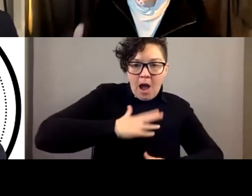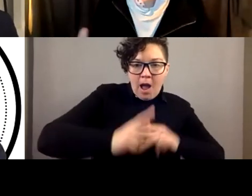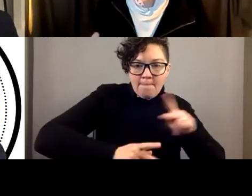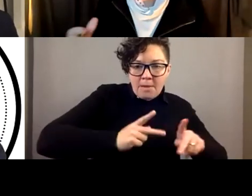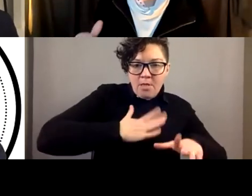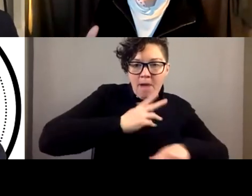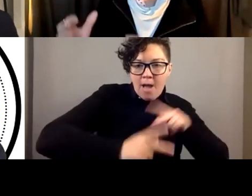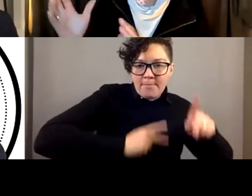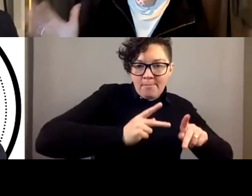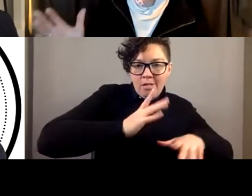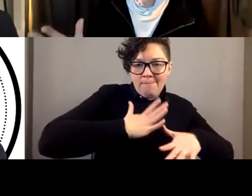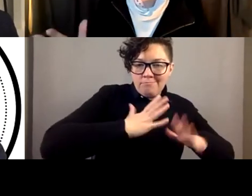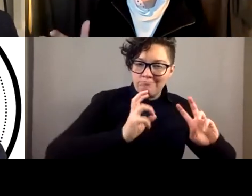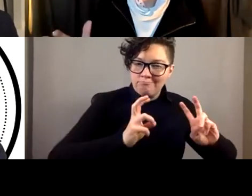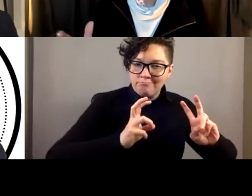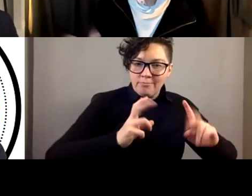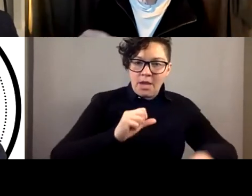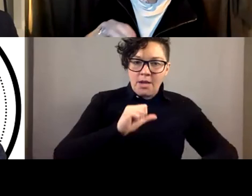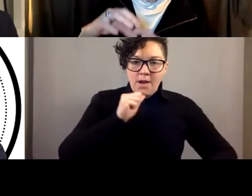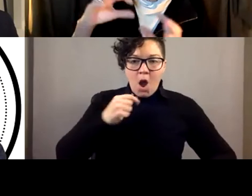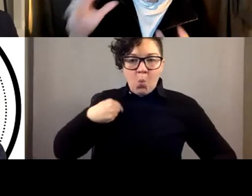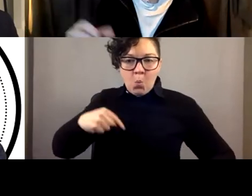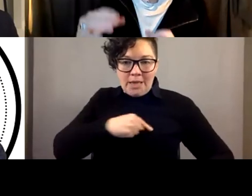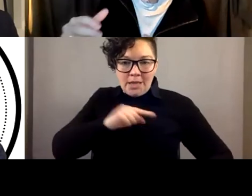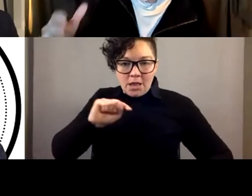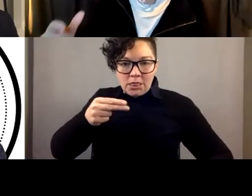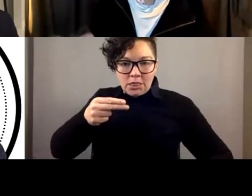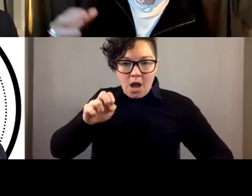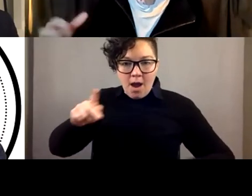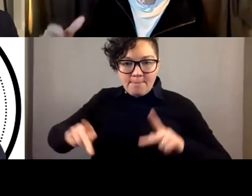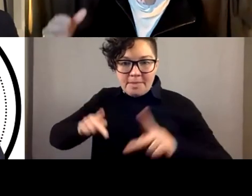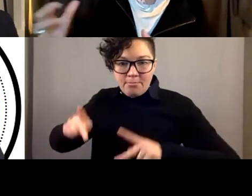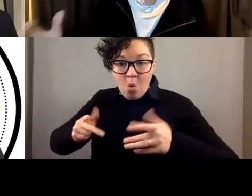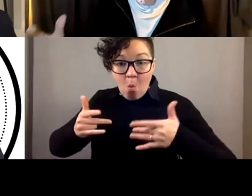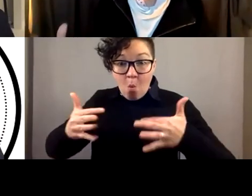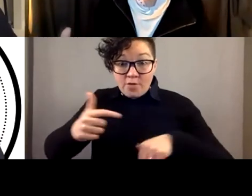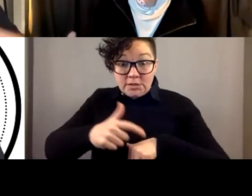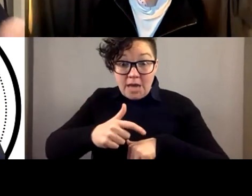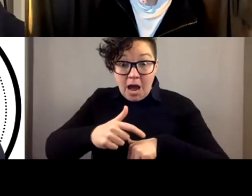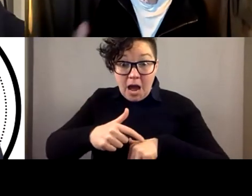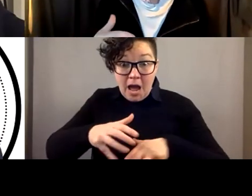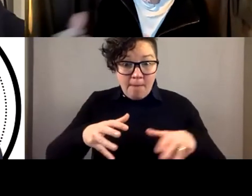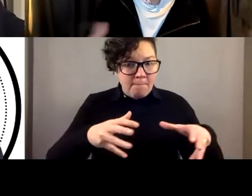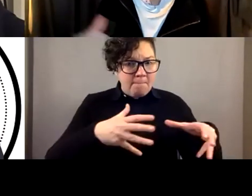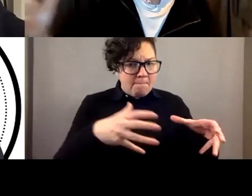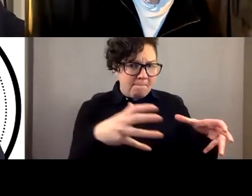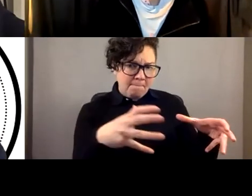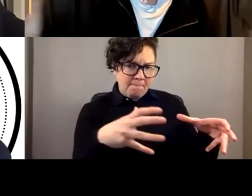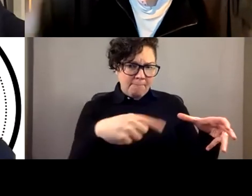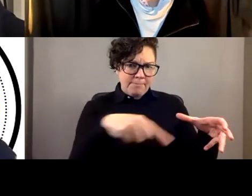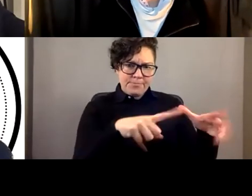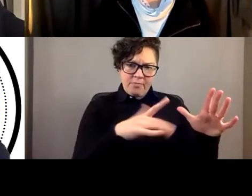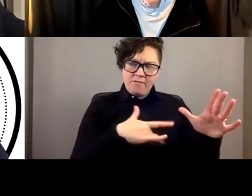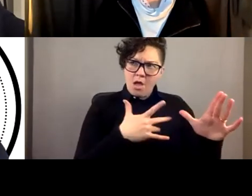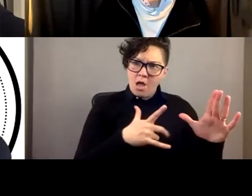was no longer, which was no longer we the people. And he slowly over time created a sense of identity in which you had to jump to